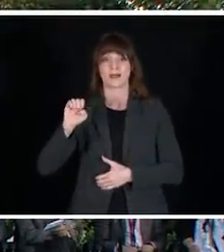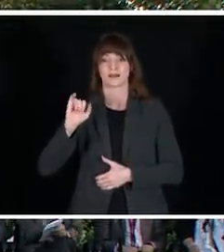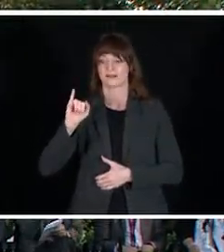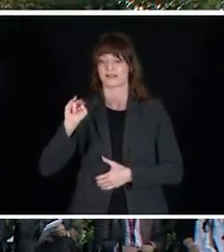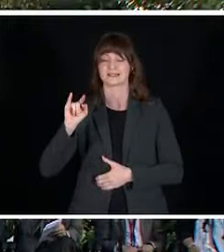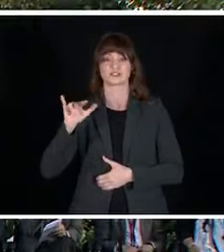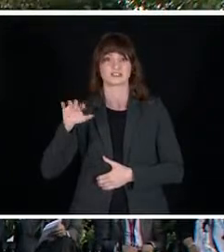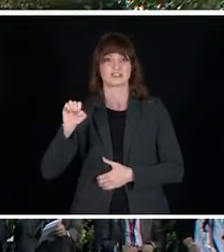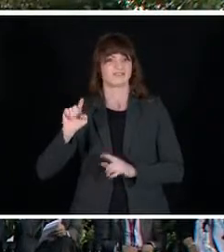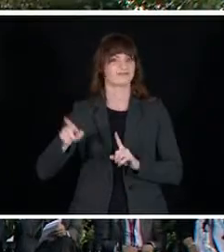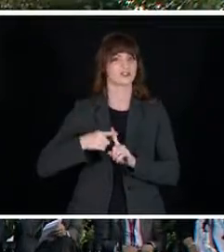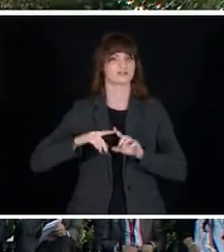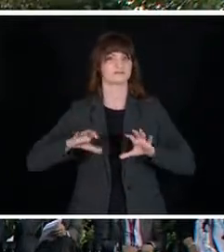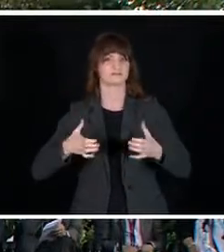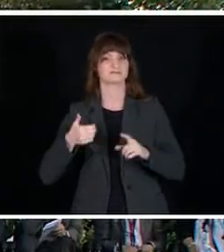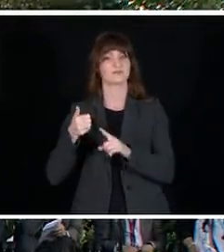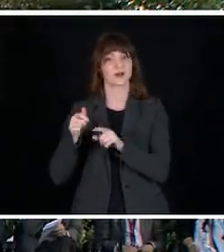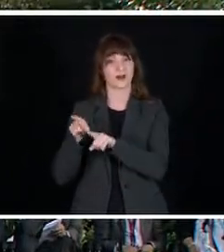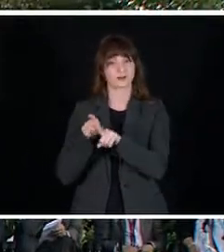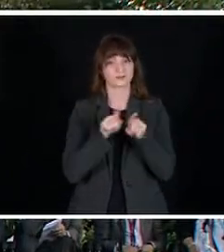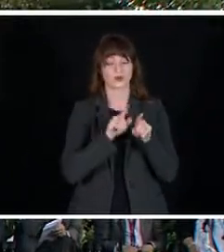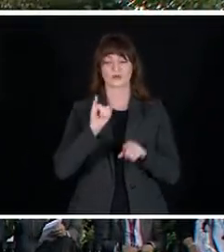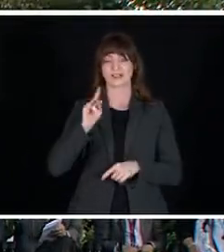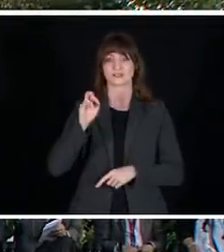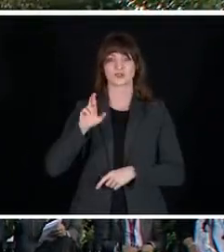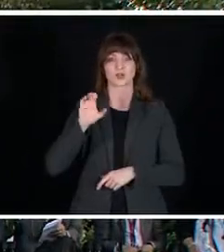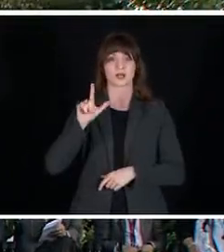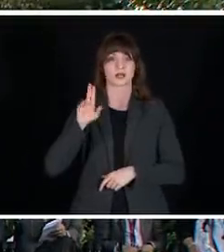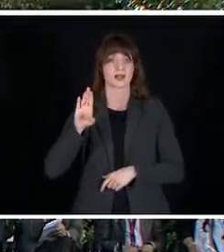Additionally, he was an inner club council representative for